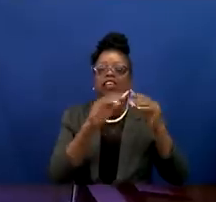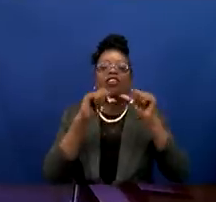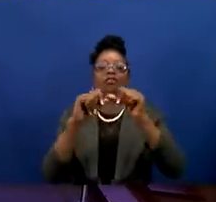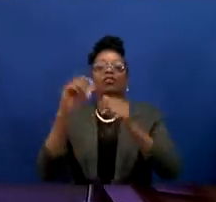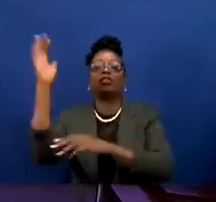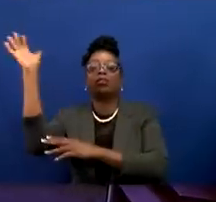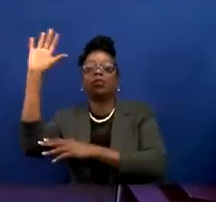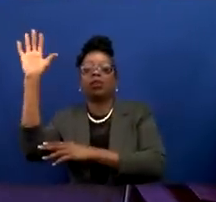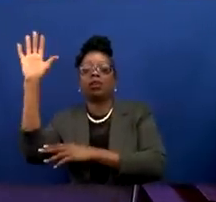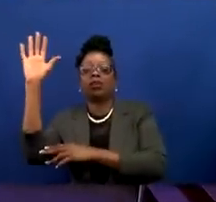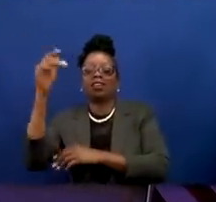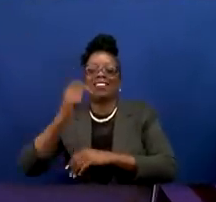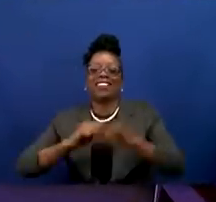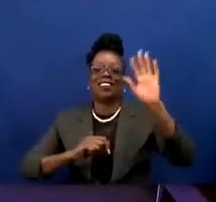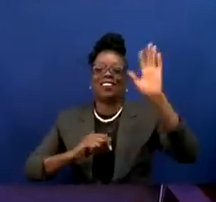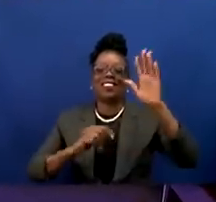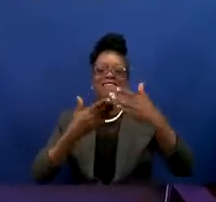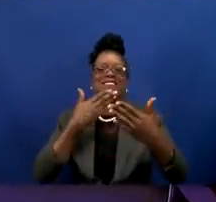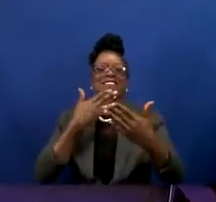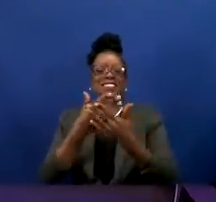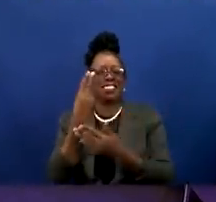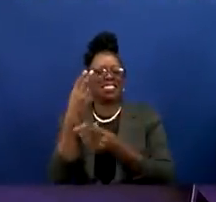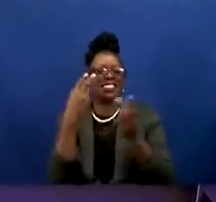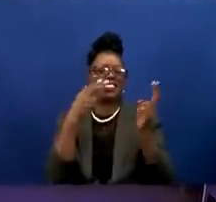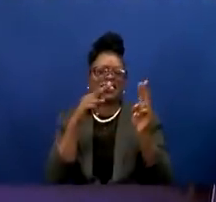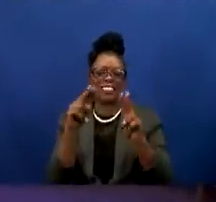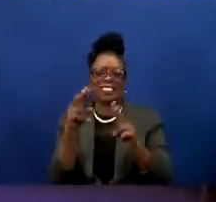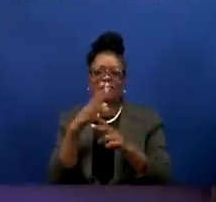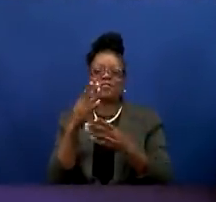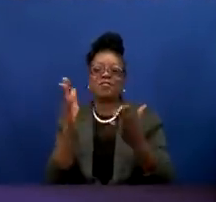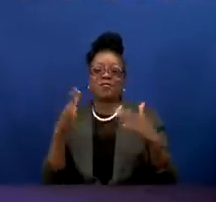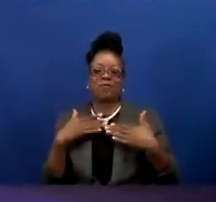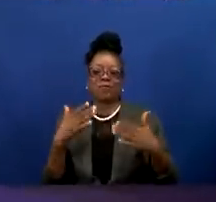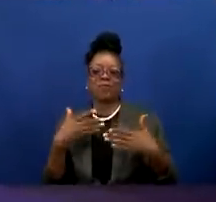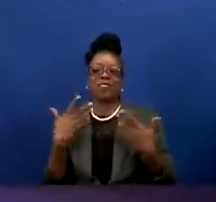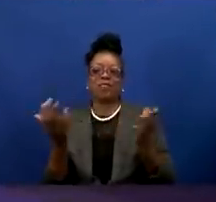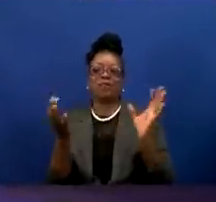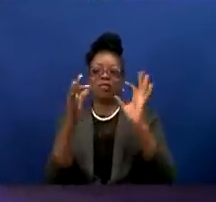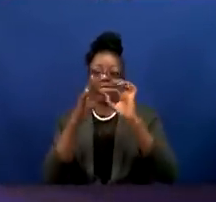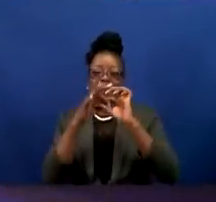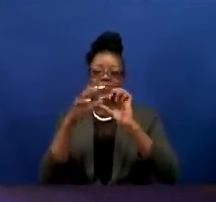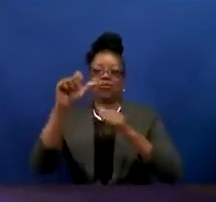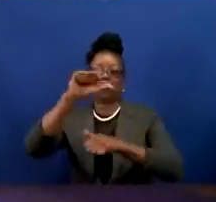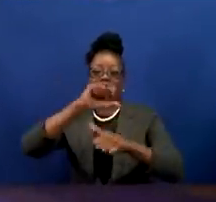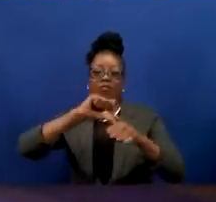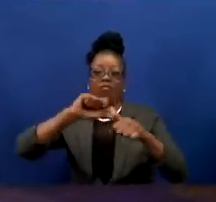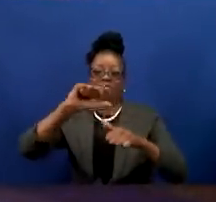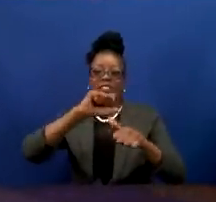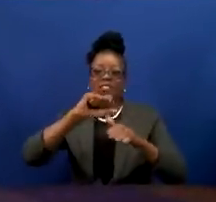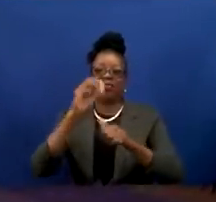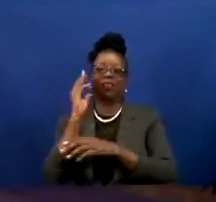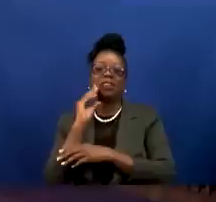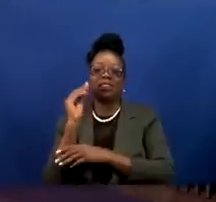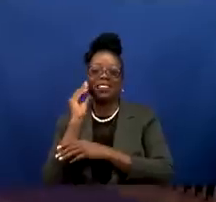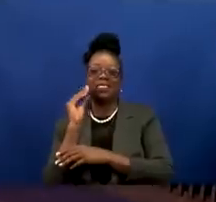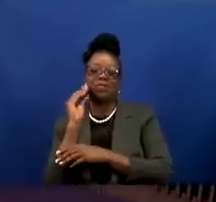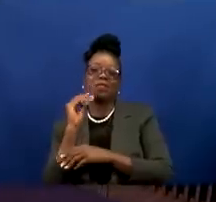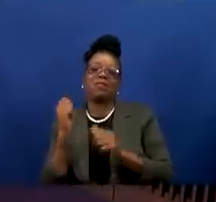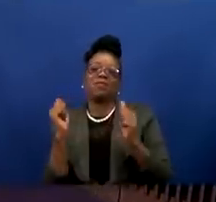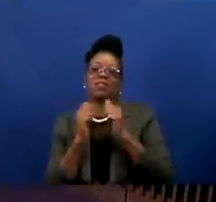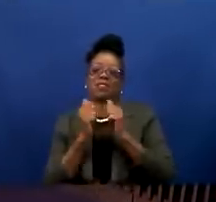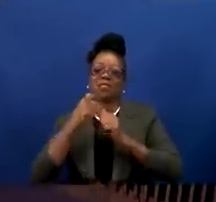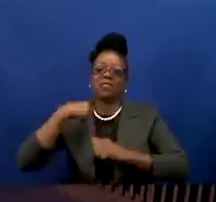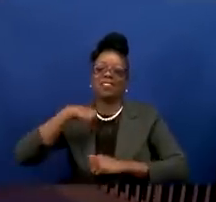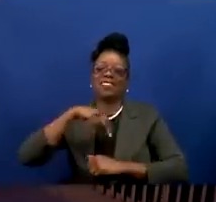me see your hands, wave them at, okay, so good to see you. We're so grateful that you've come to be a part of the Wheeler Avenue experience today. We praise God for